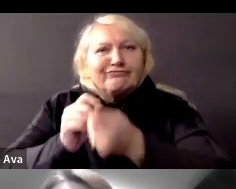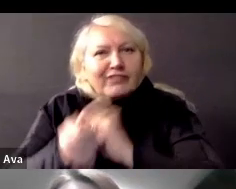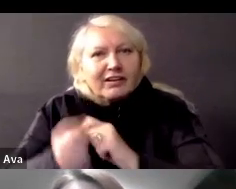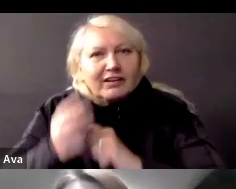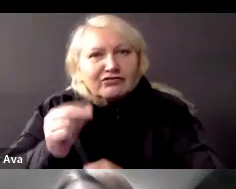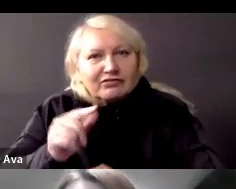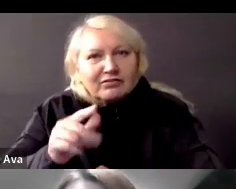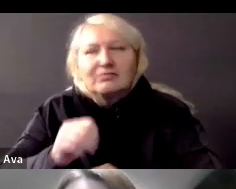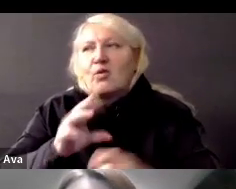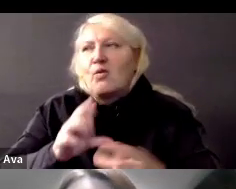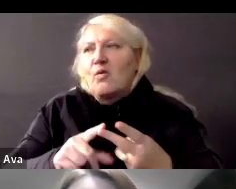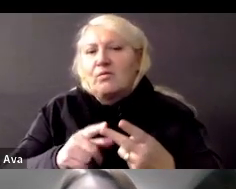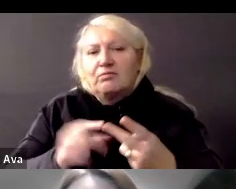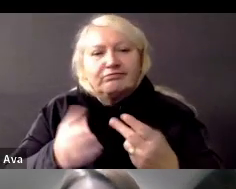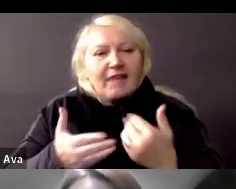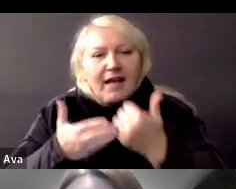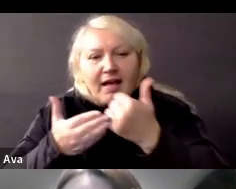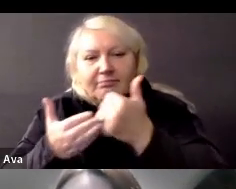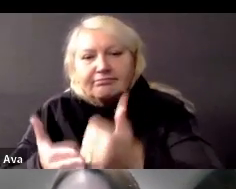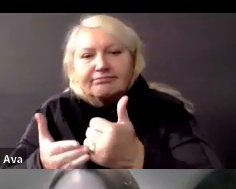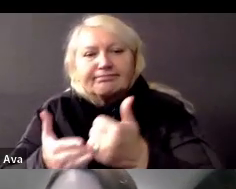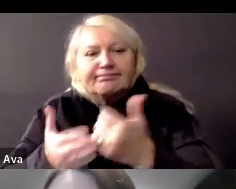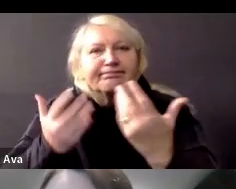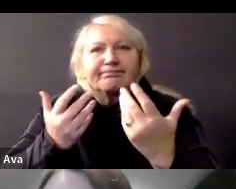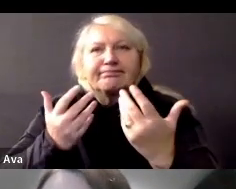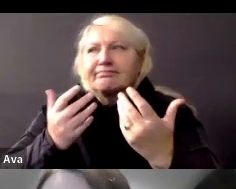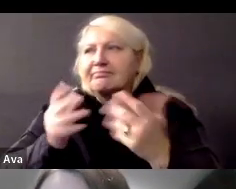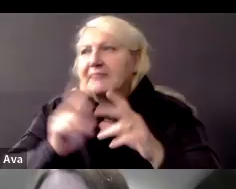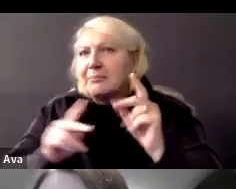people's perception on disability?